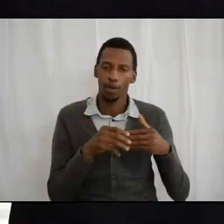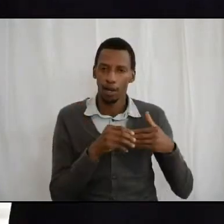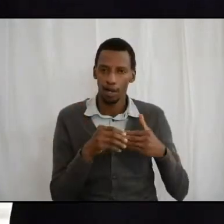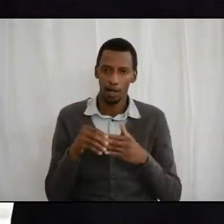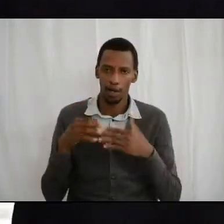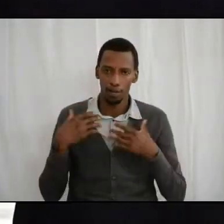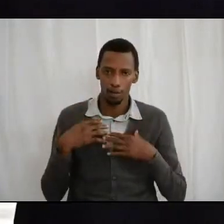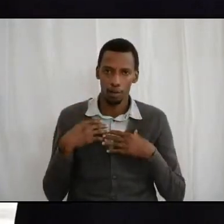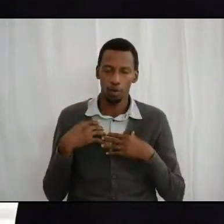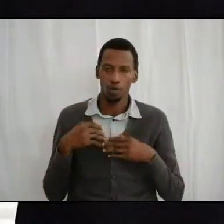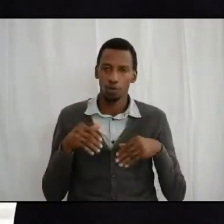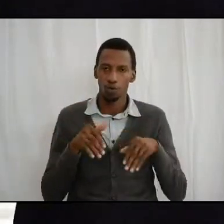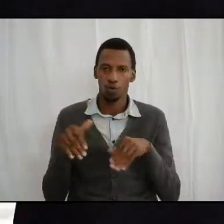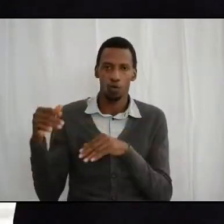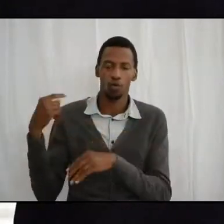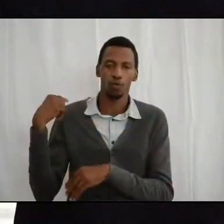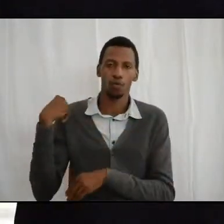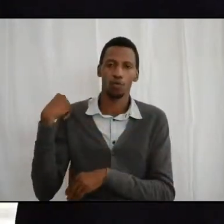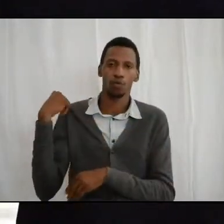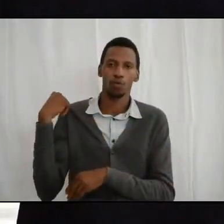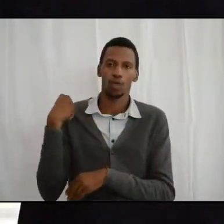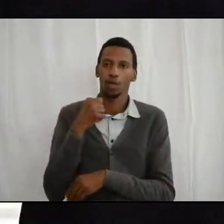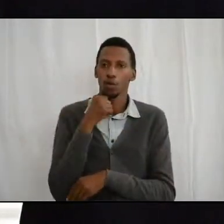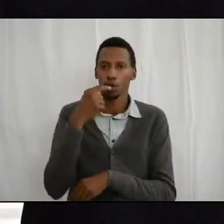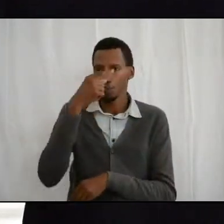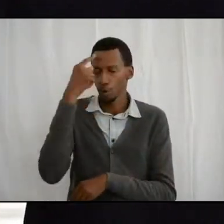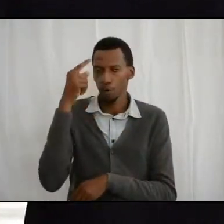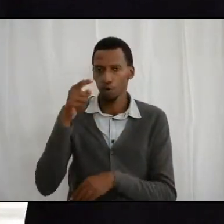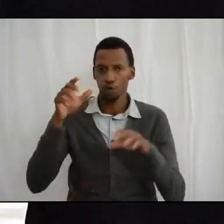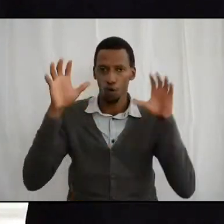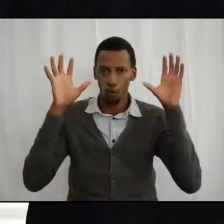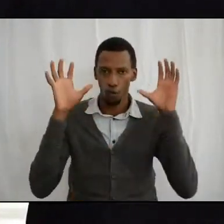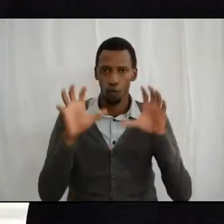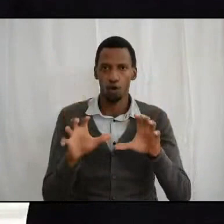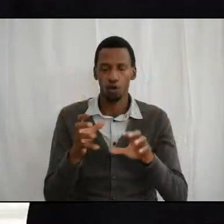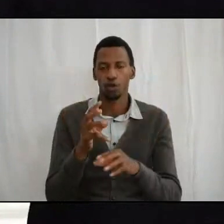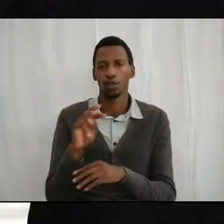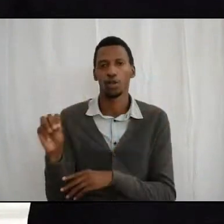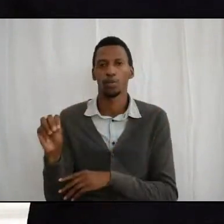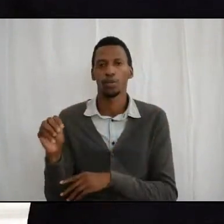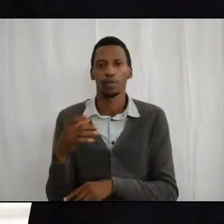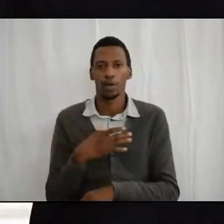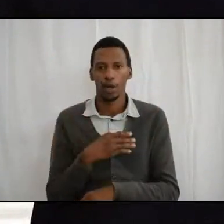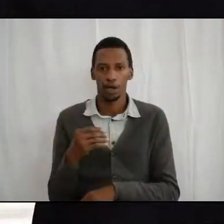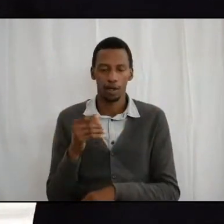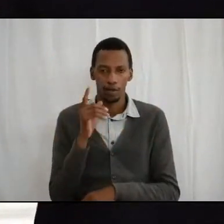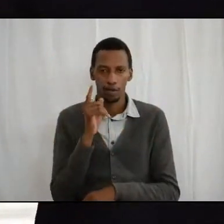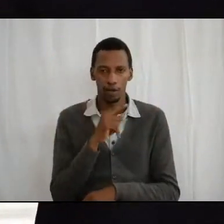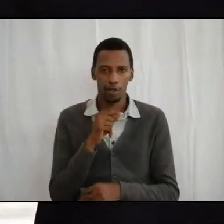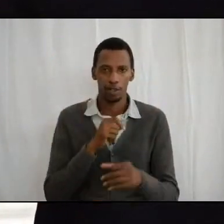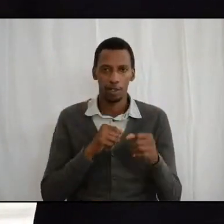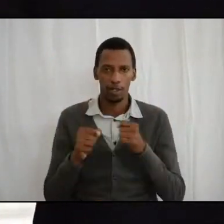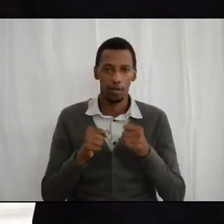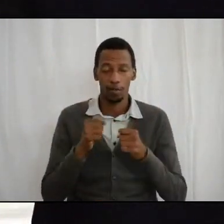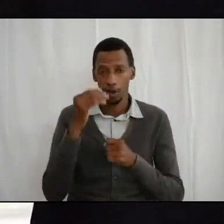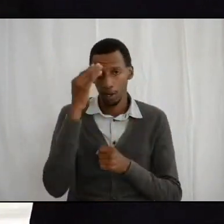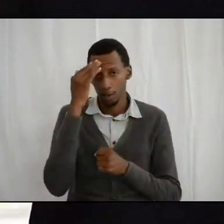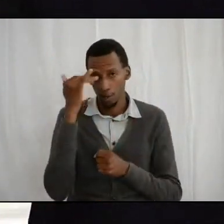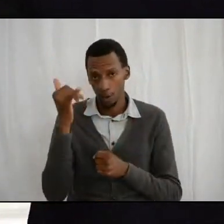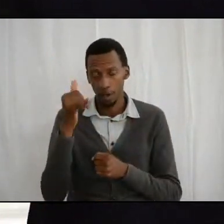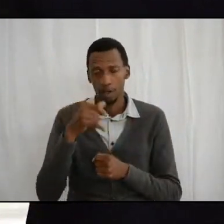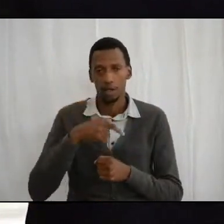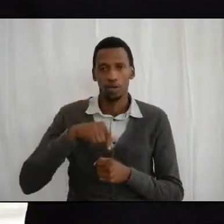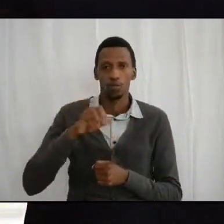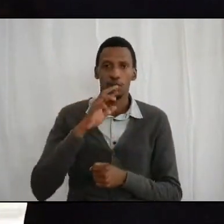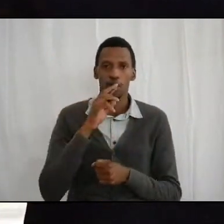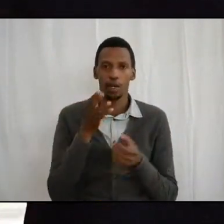voluntarily, not because you force them, and finish the fight, because we are